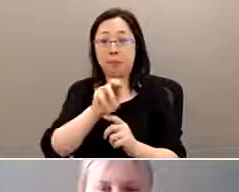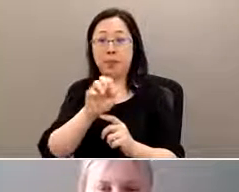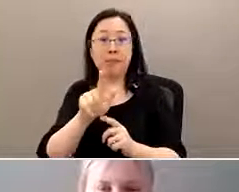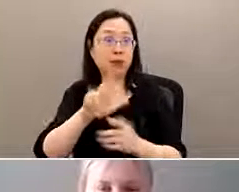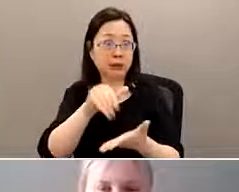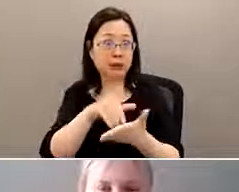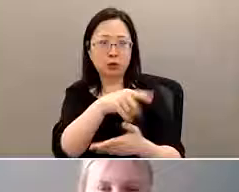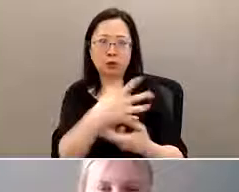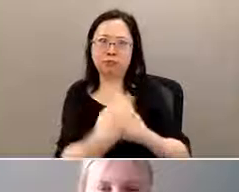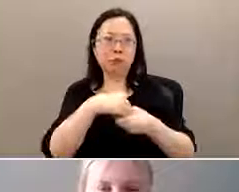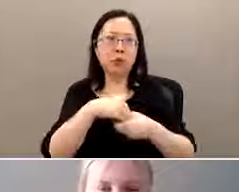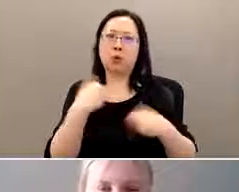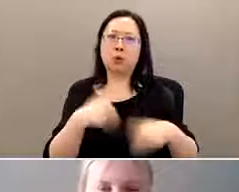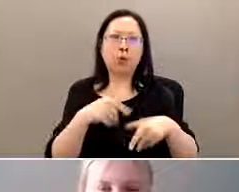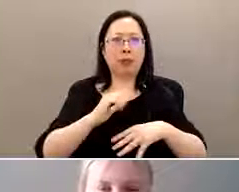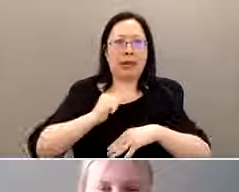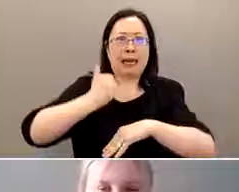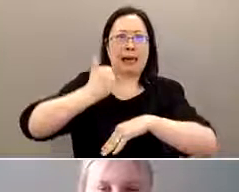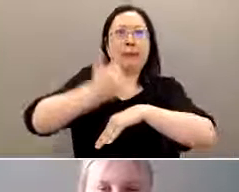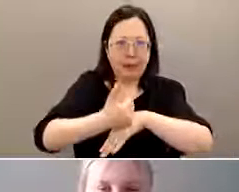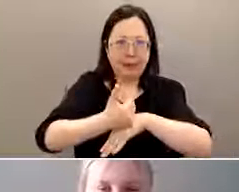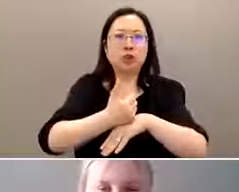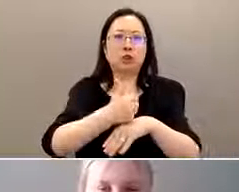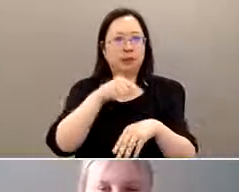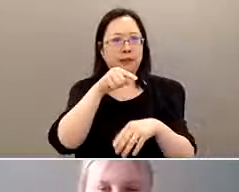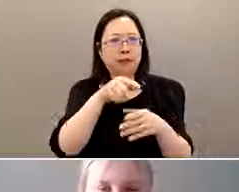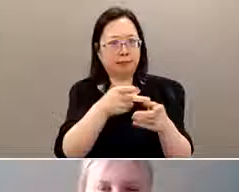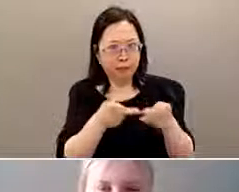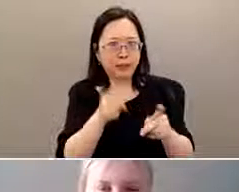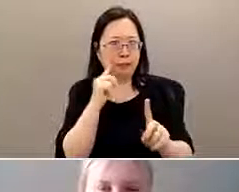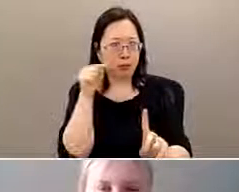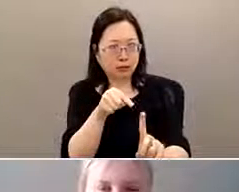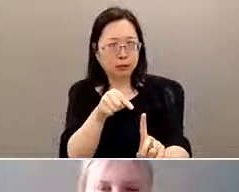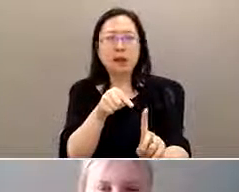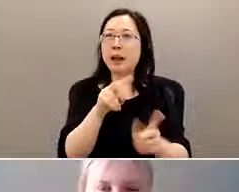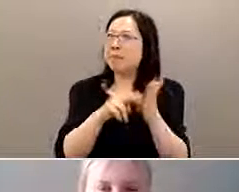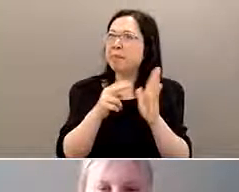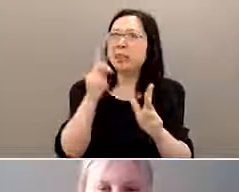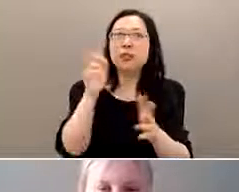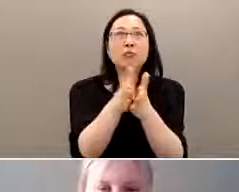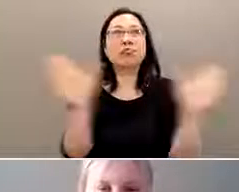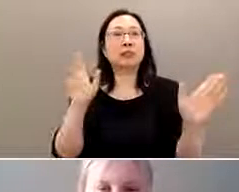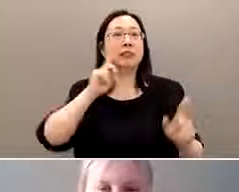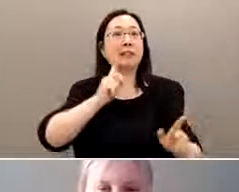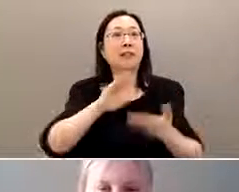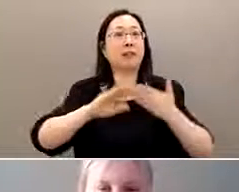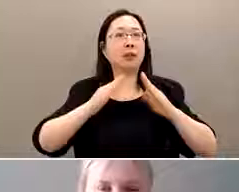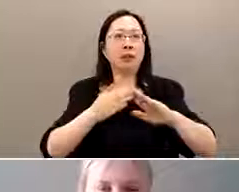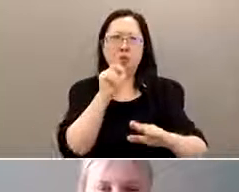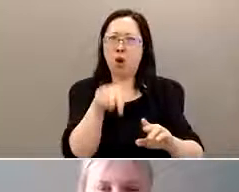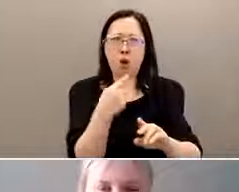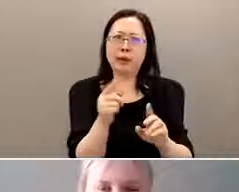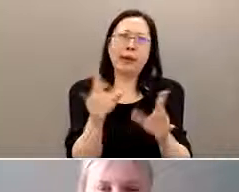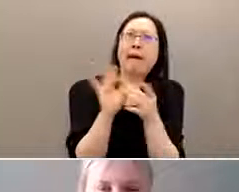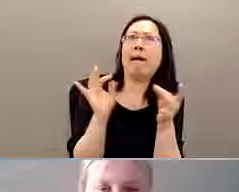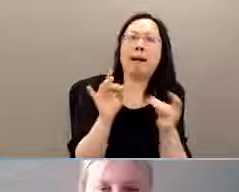an implementation site that the inclusion of resources for the deaf community couldn't just be a tag on. It was really important that it